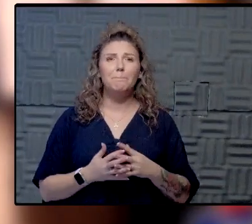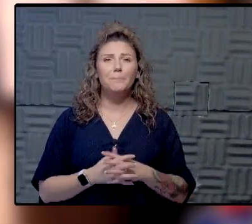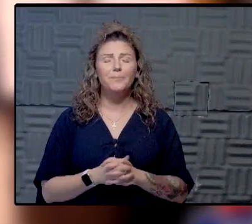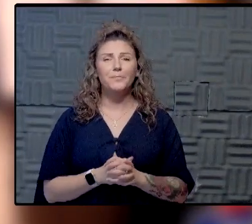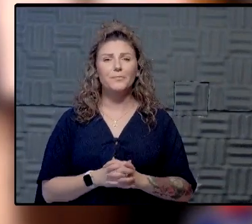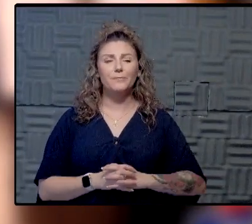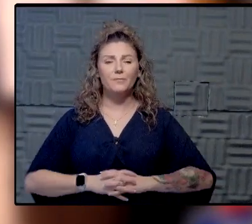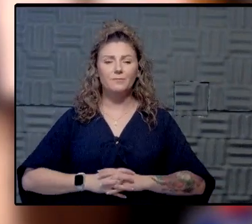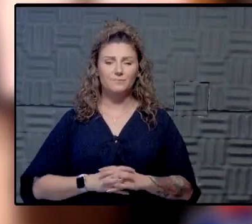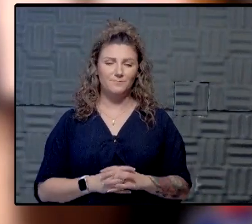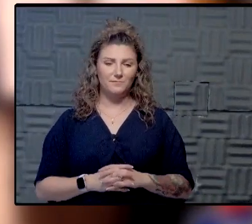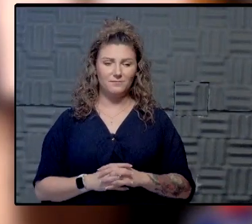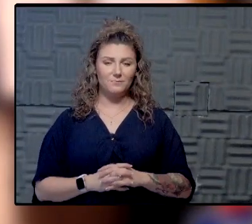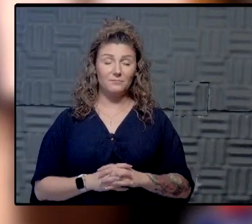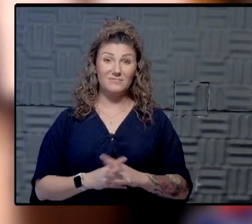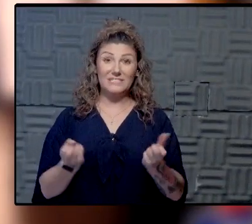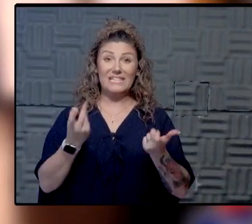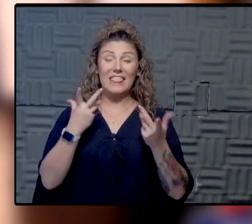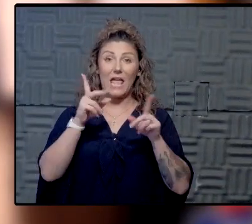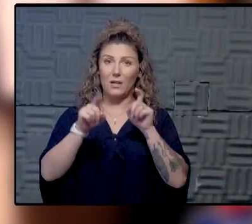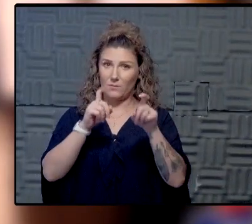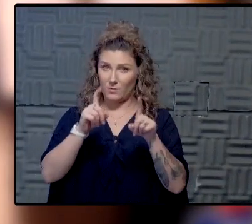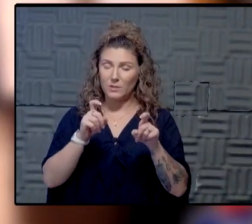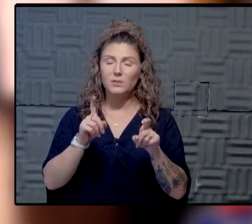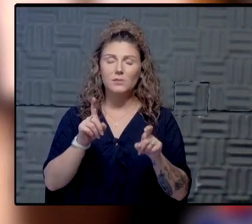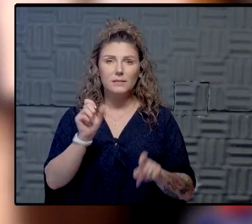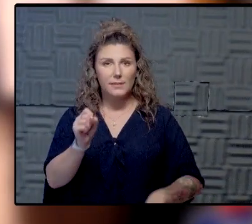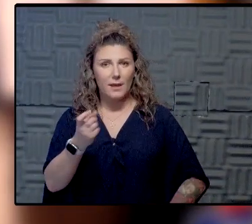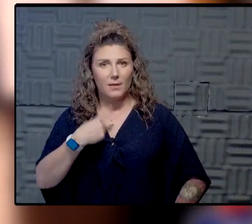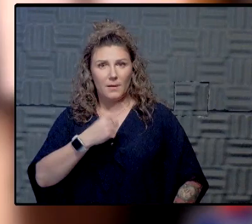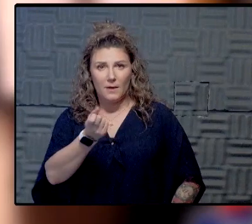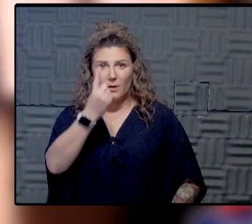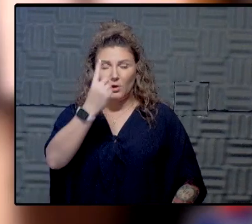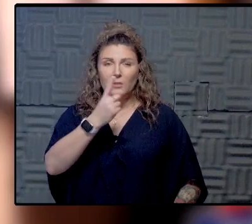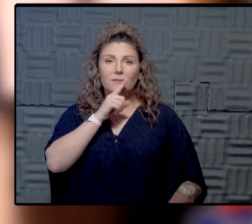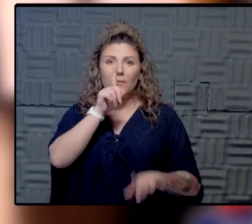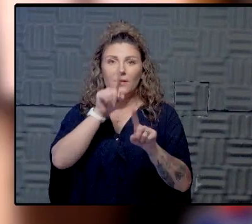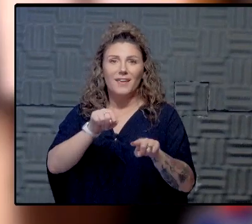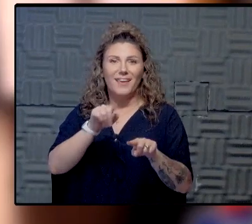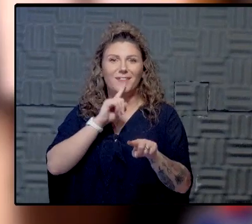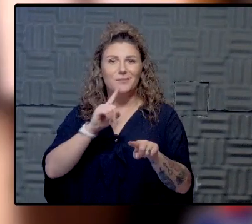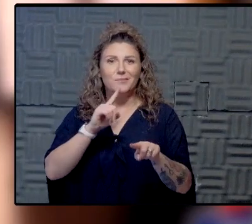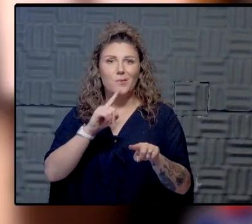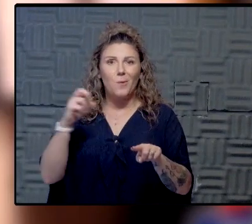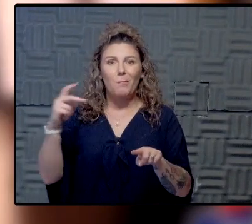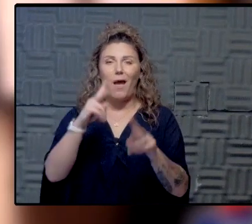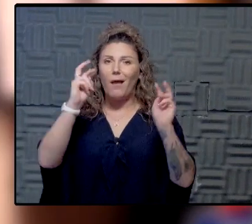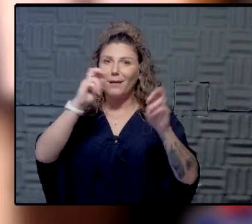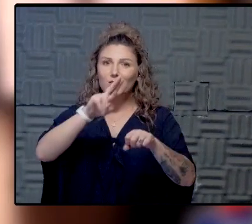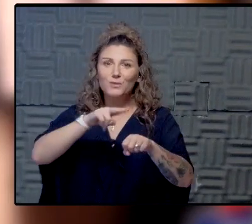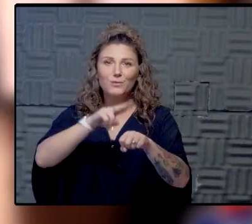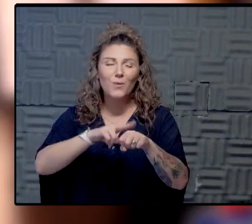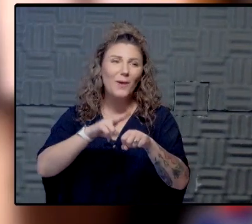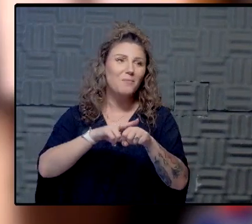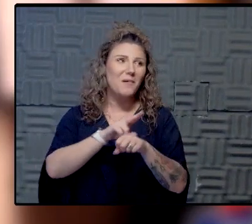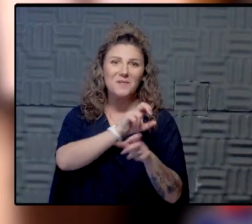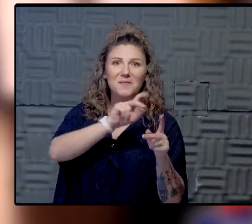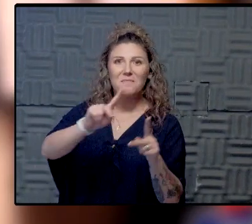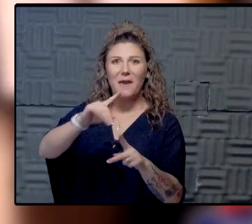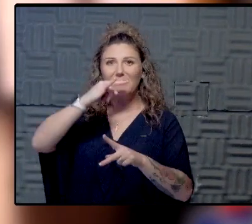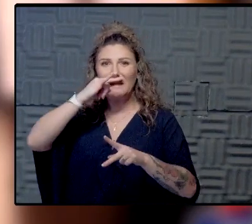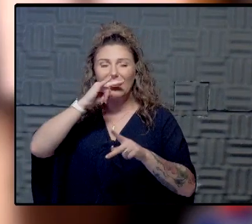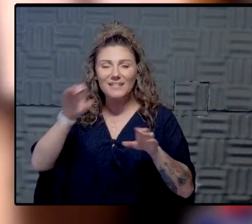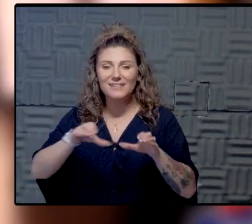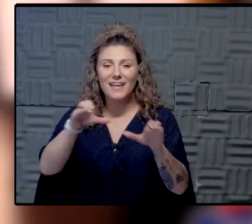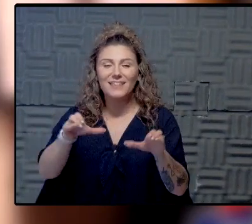I think that while there's a lot of questions, we understand that the answer to getting back to normal, getting your kids back into their activities